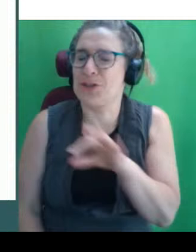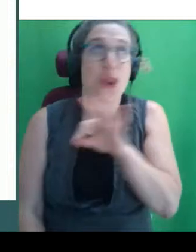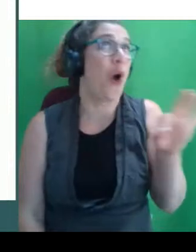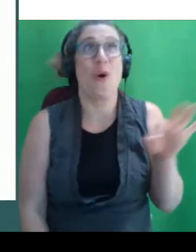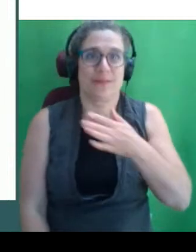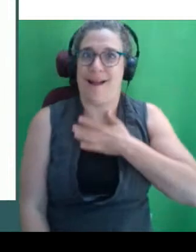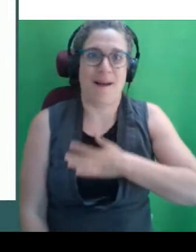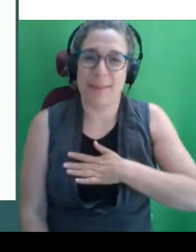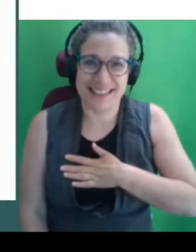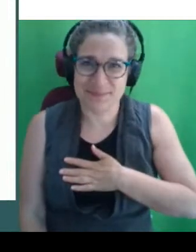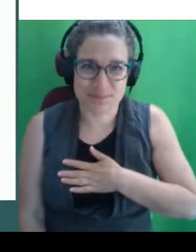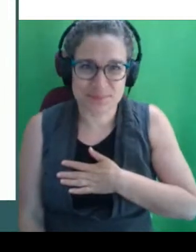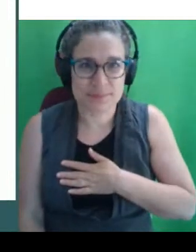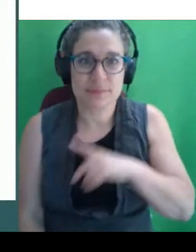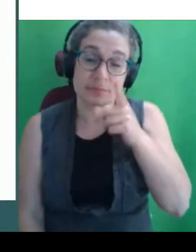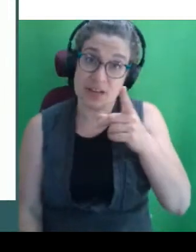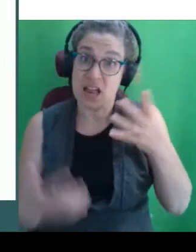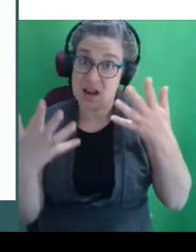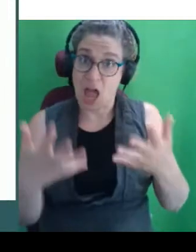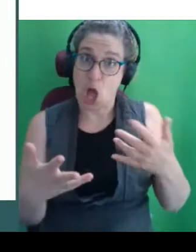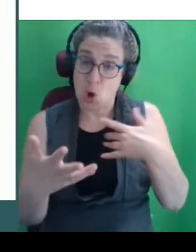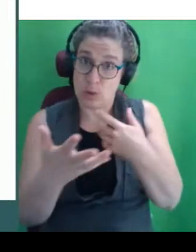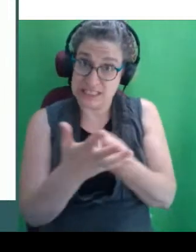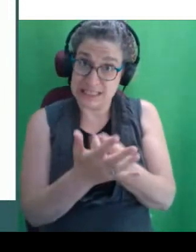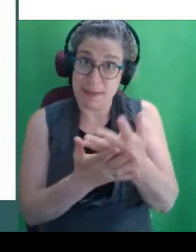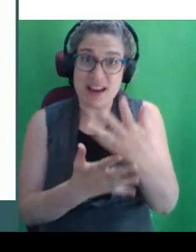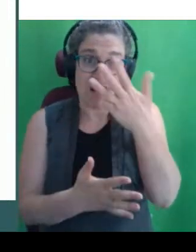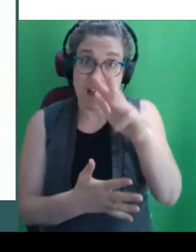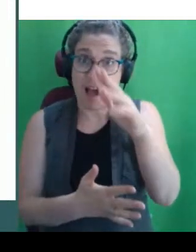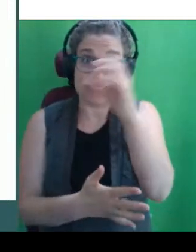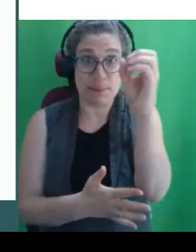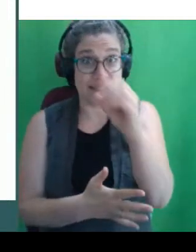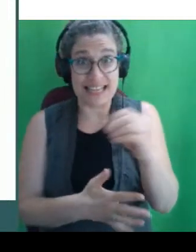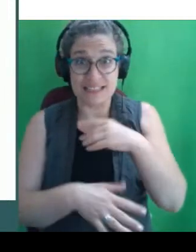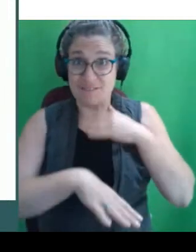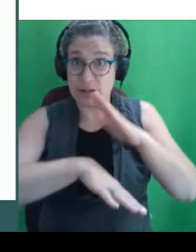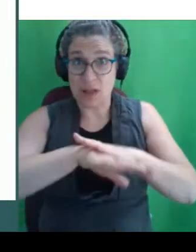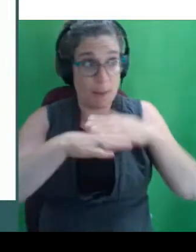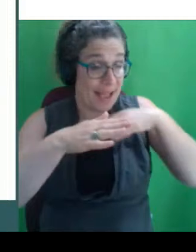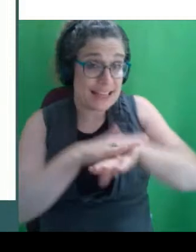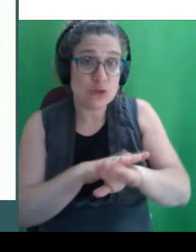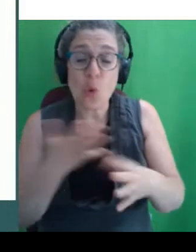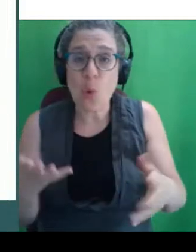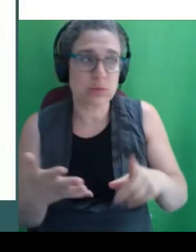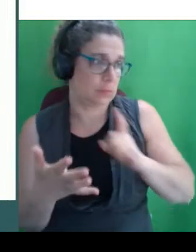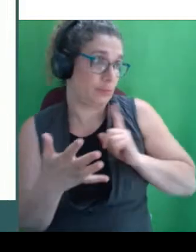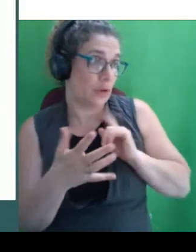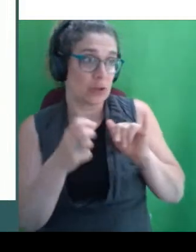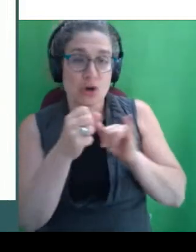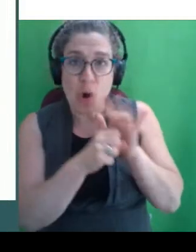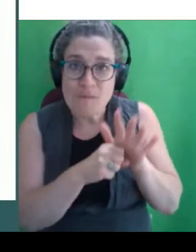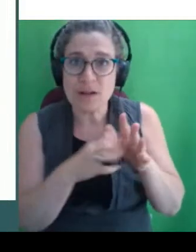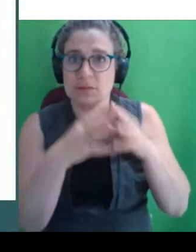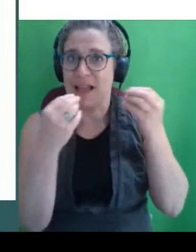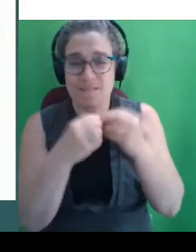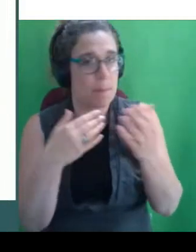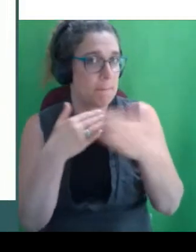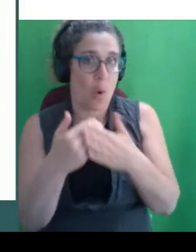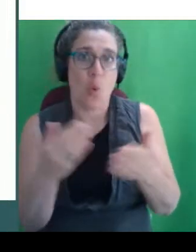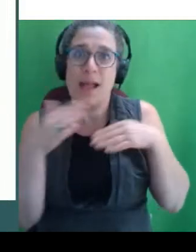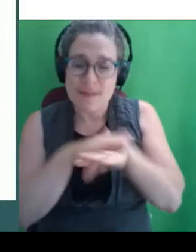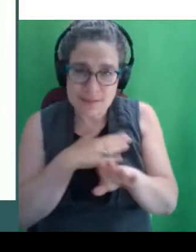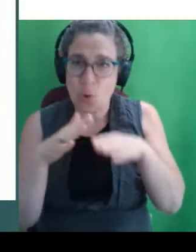spending nearly 90% of our time indoors, and with the COVID and all the lockdown restrictions, etc., that we